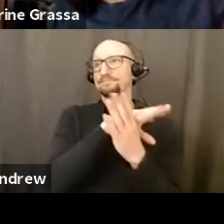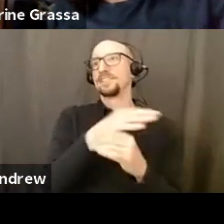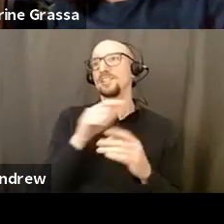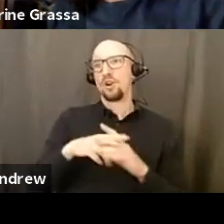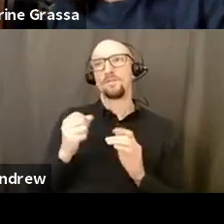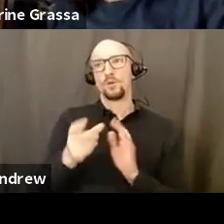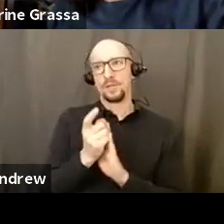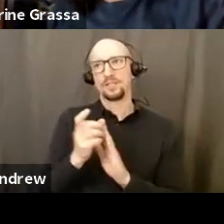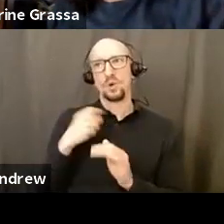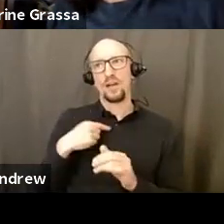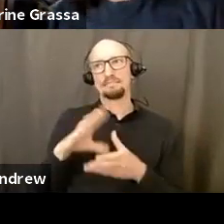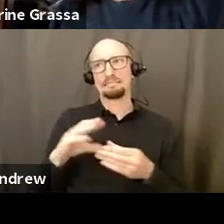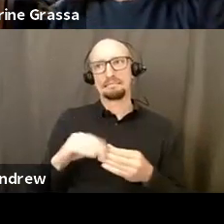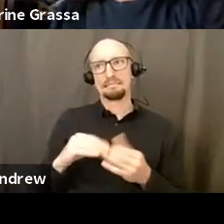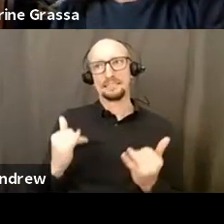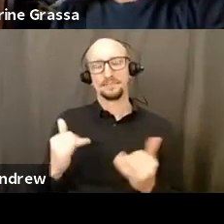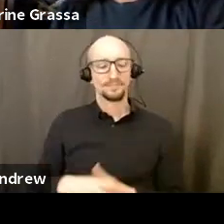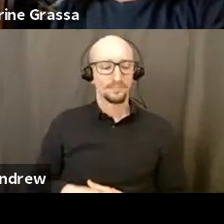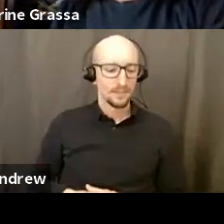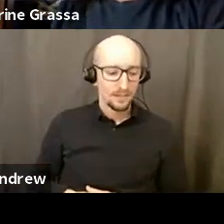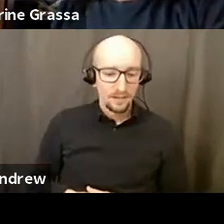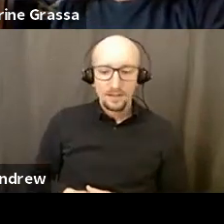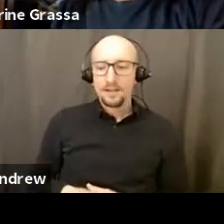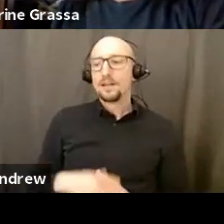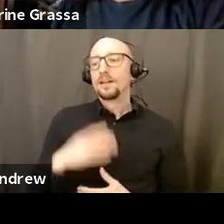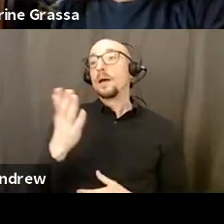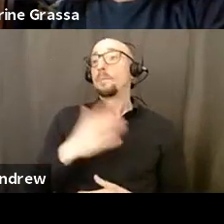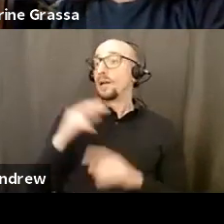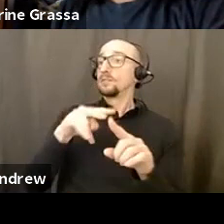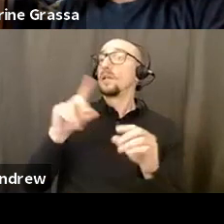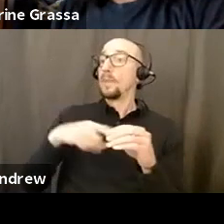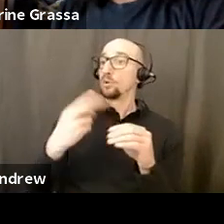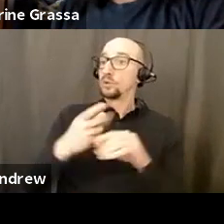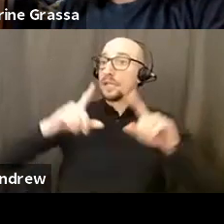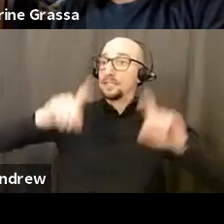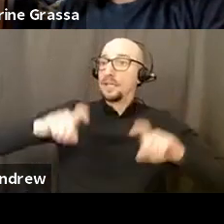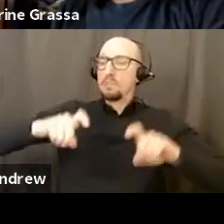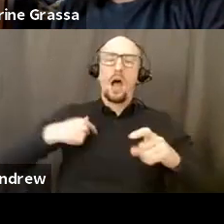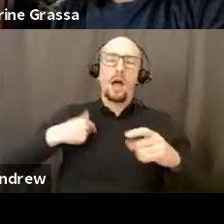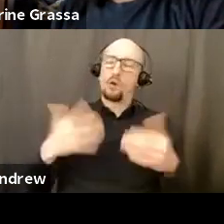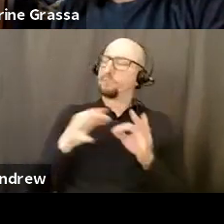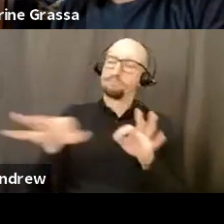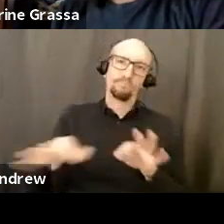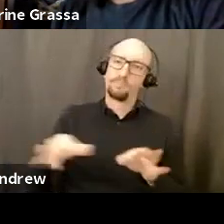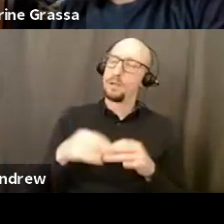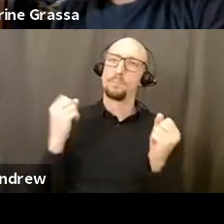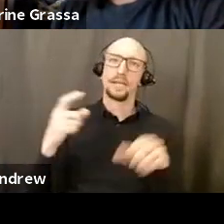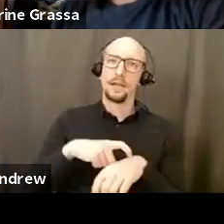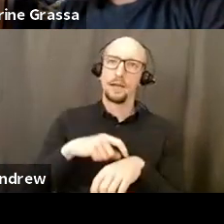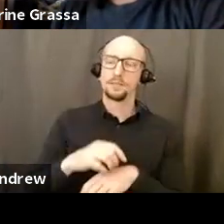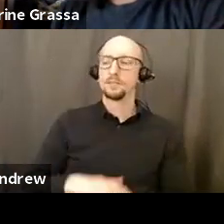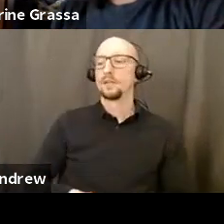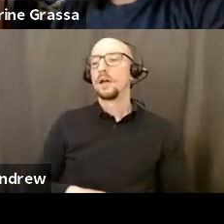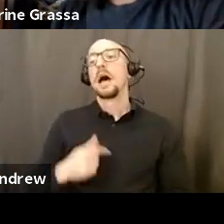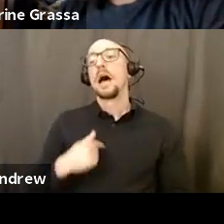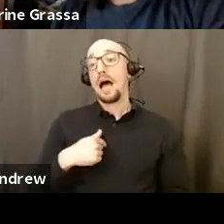few minutes. I think my position on an assessment, I've articulated many times. I would